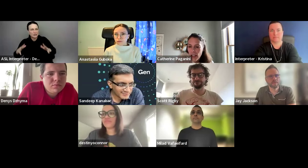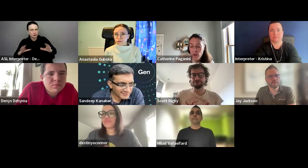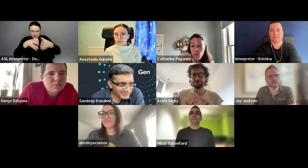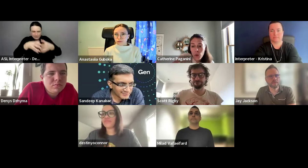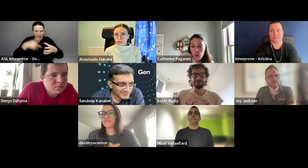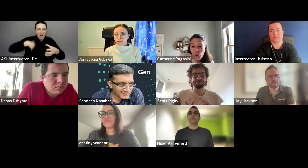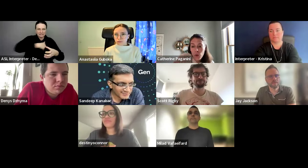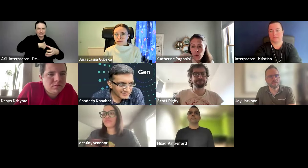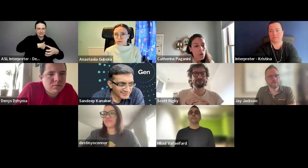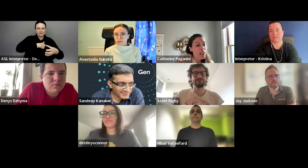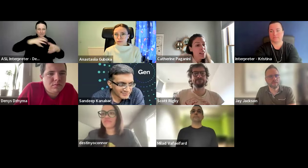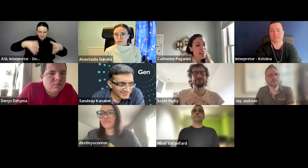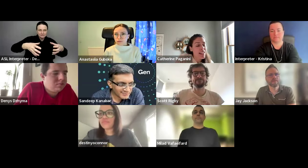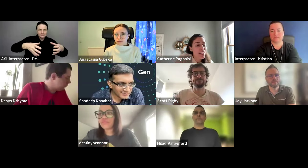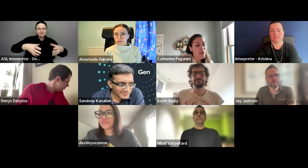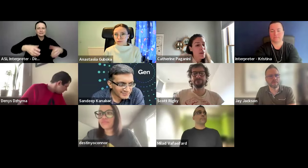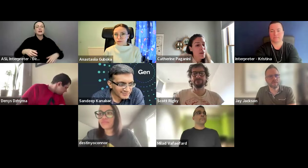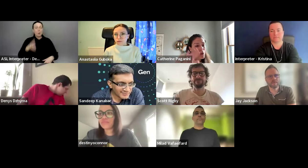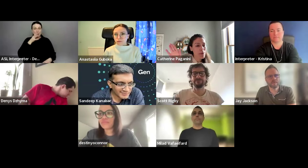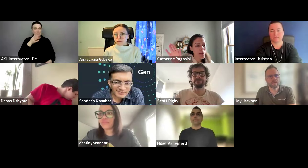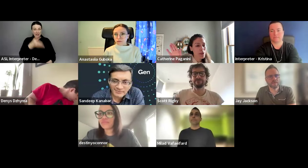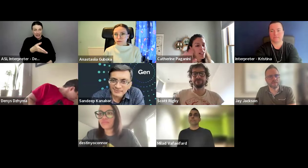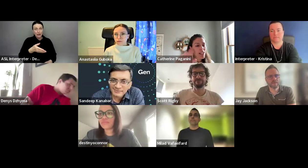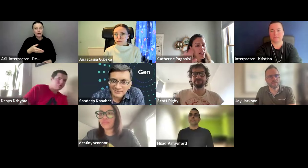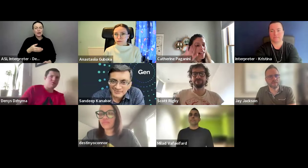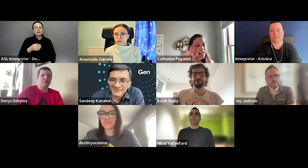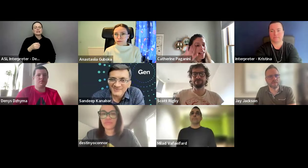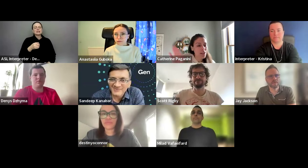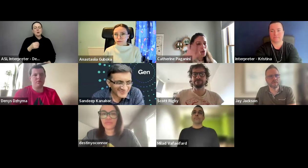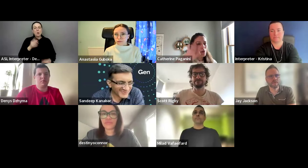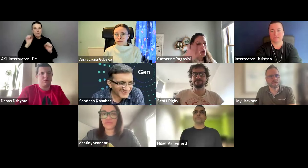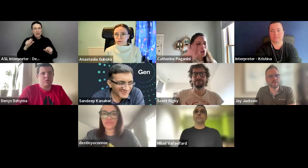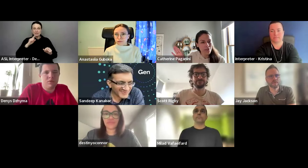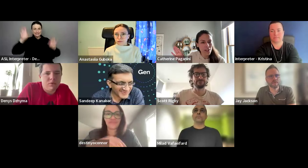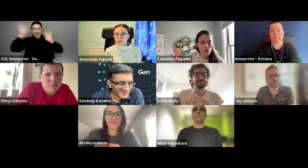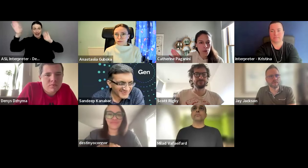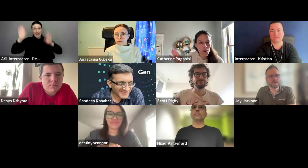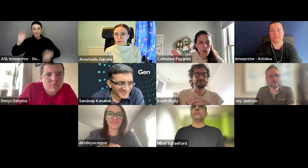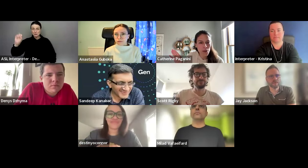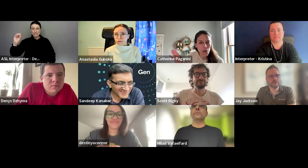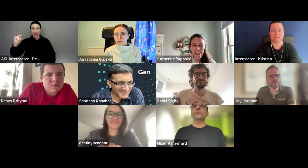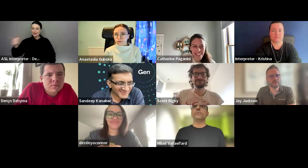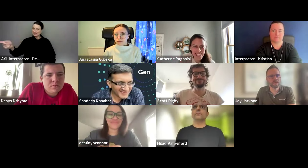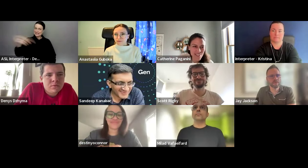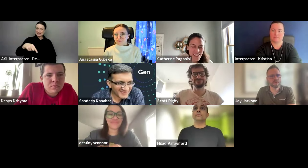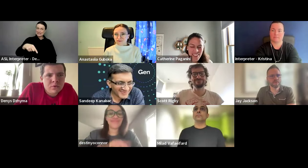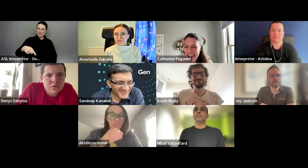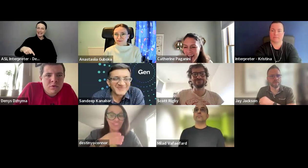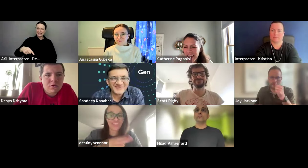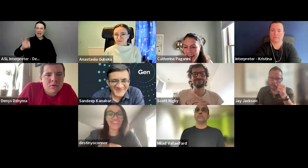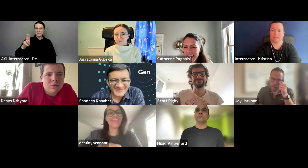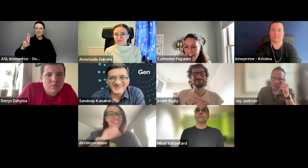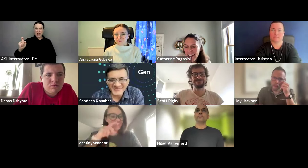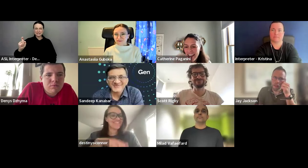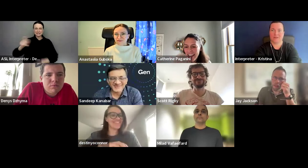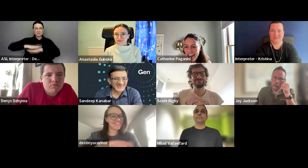source. We will be there with we'll be able to say hi to Scott because he will be there at the Flux booth, I